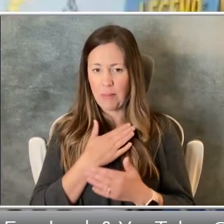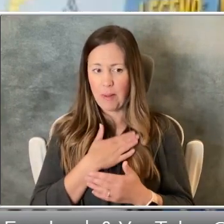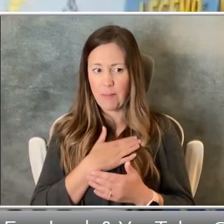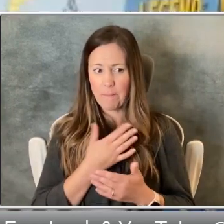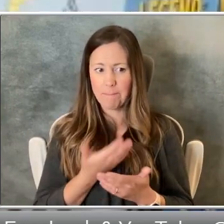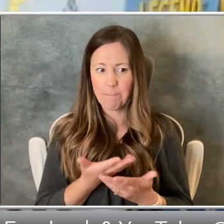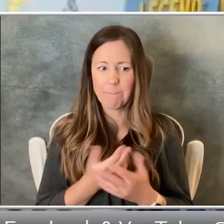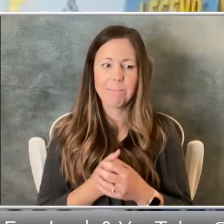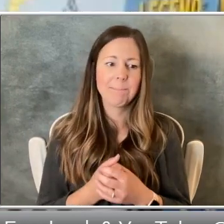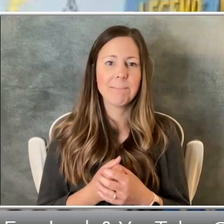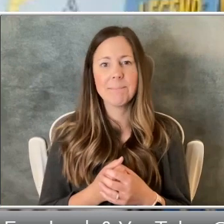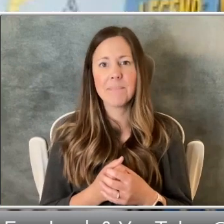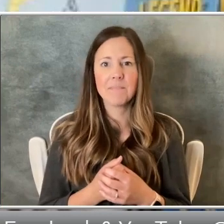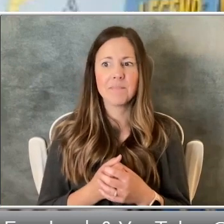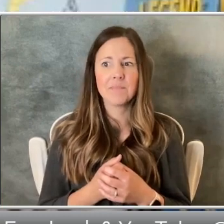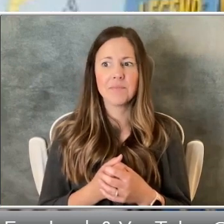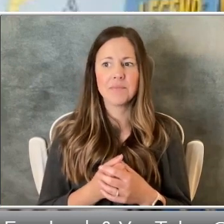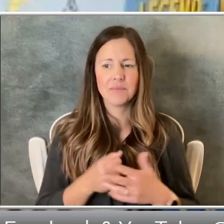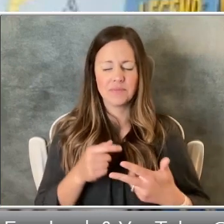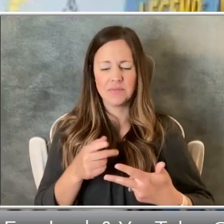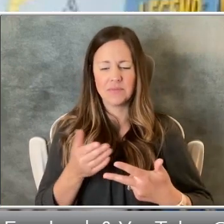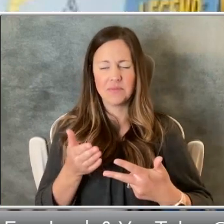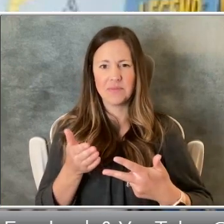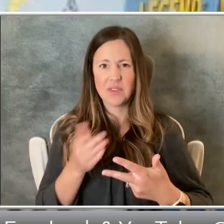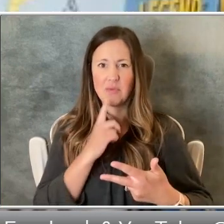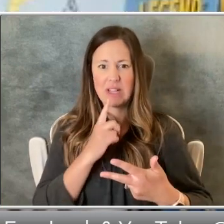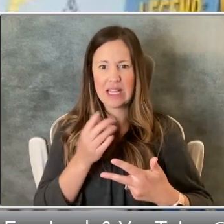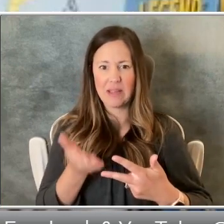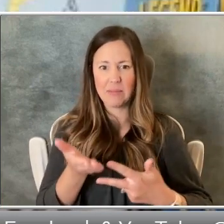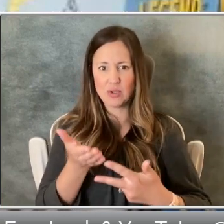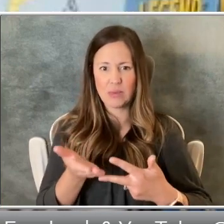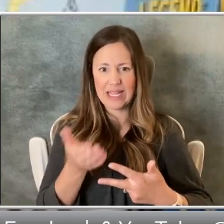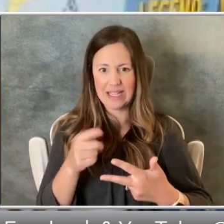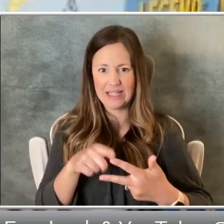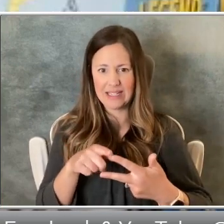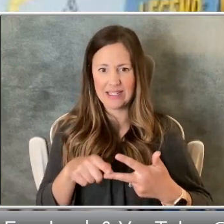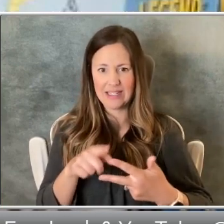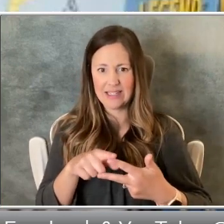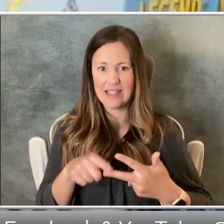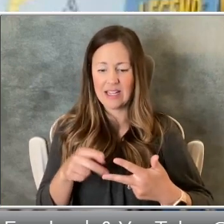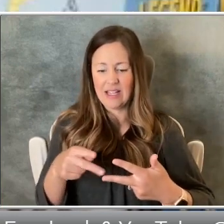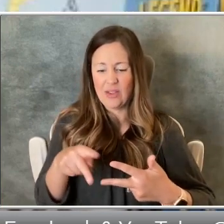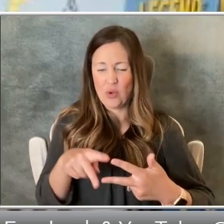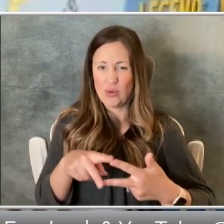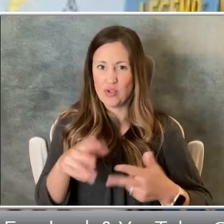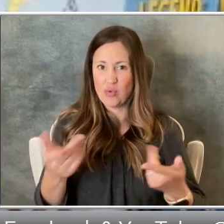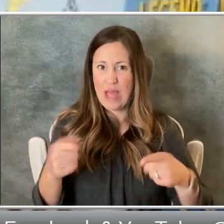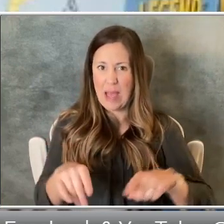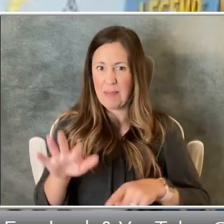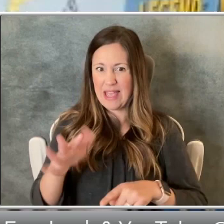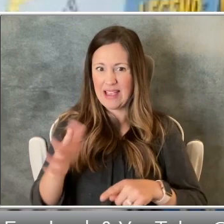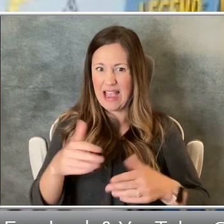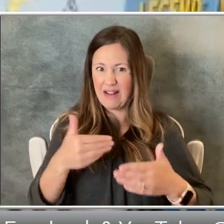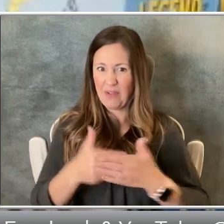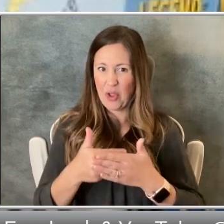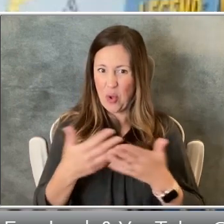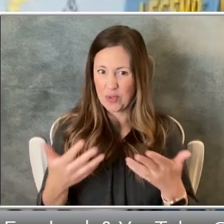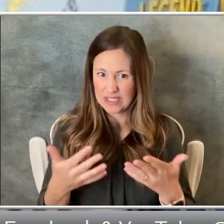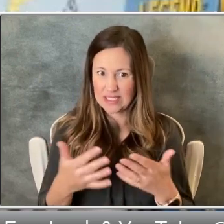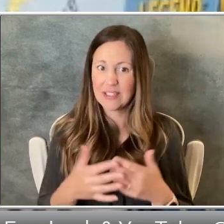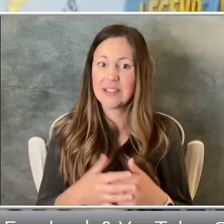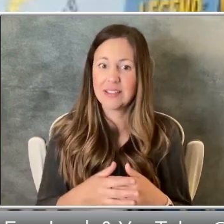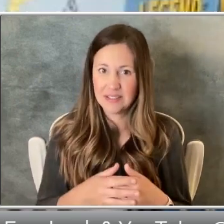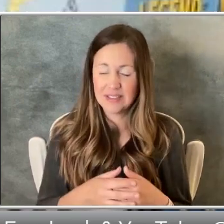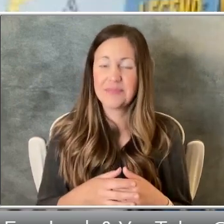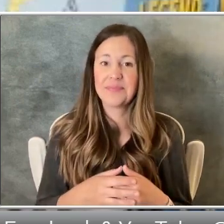I would say, honestly, between the 2nd and 3rd, I got 2 rounds pretty close to one another. Back-to-back COVID? Lost my taste.